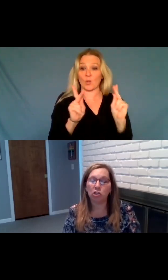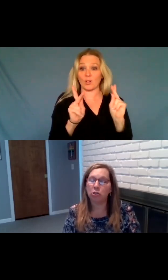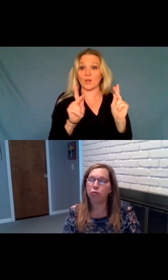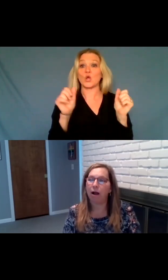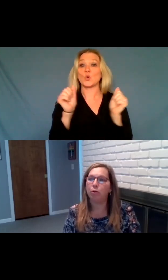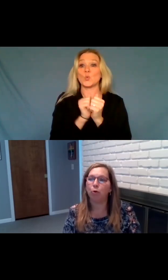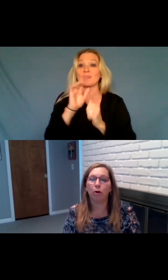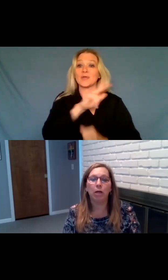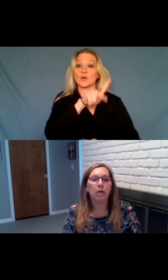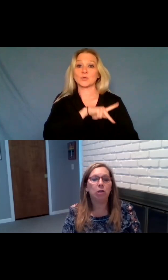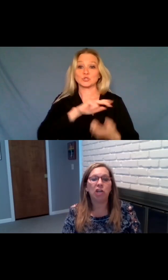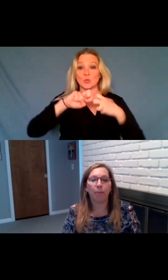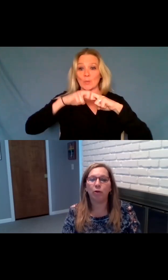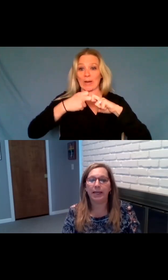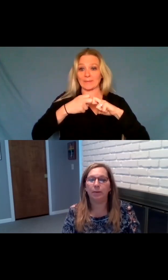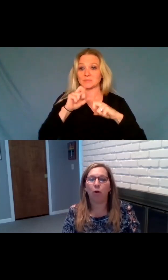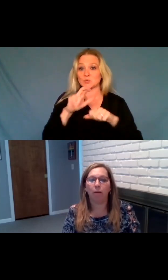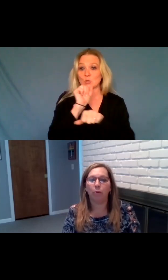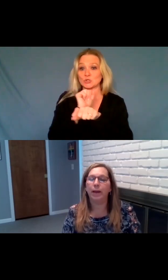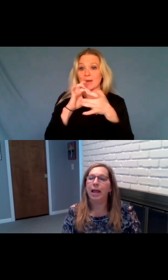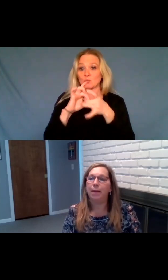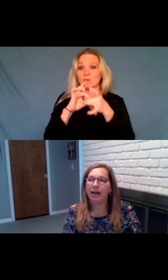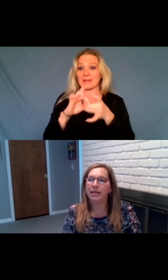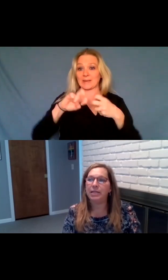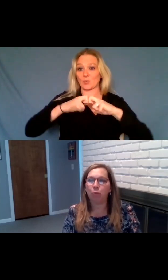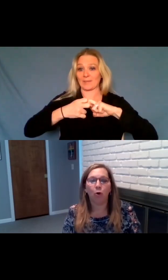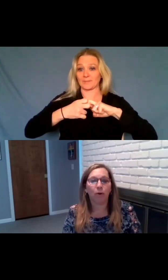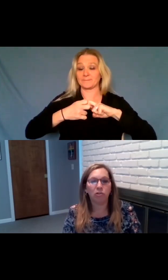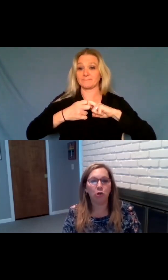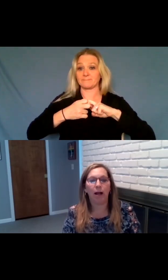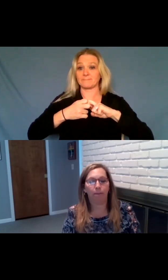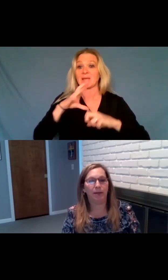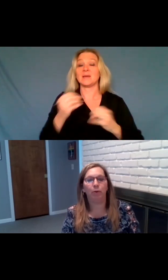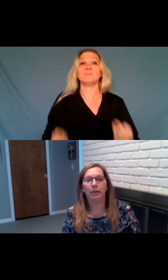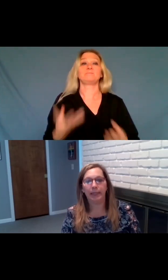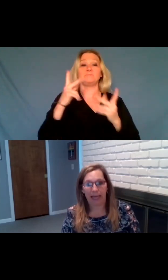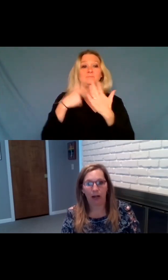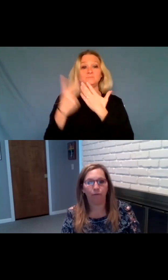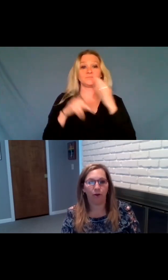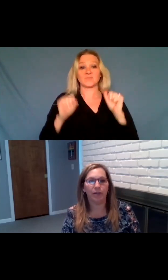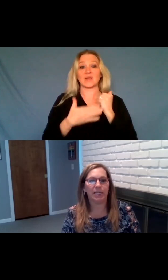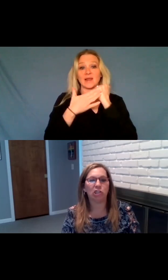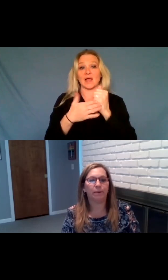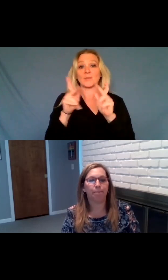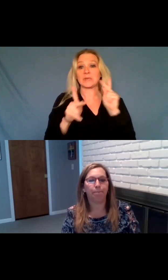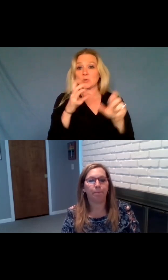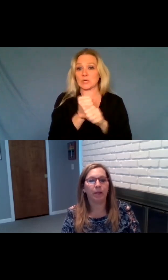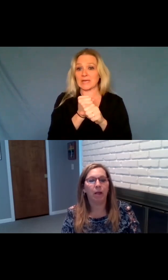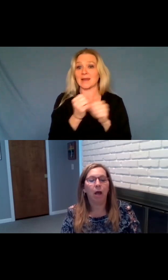a personal problem or a job-related problem. And many of these programs do help people get help for their